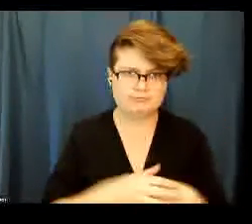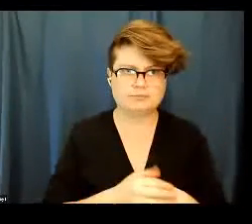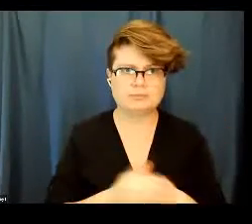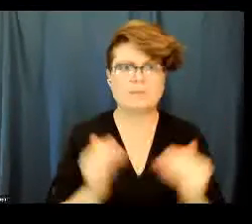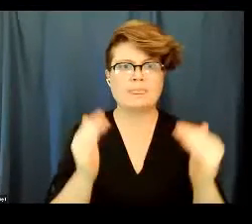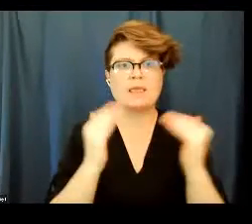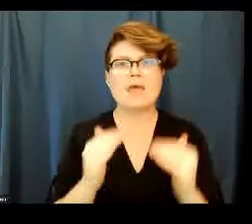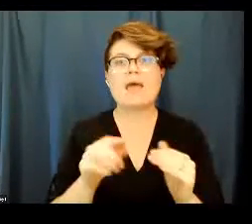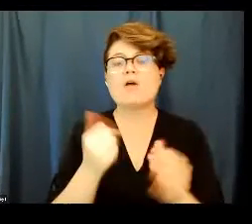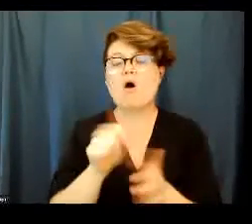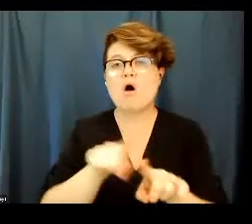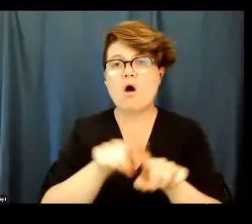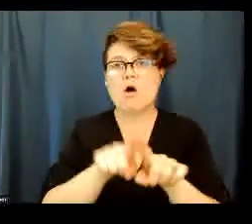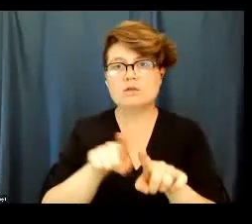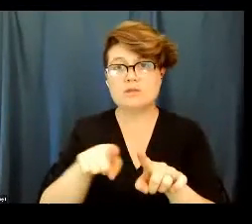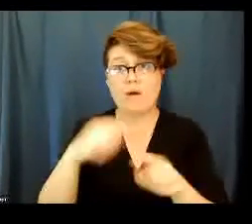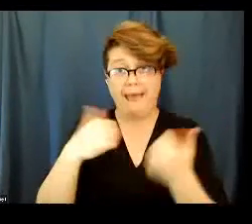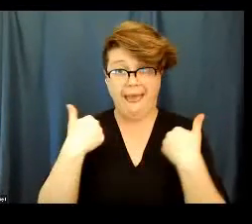over time.